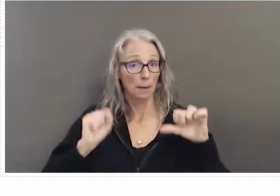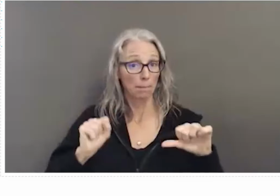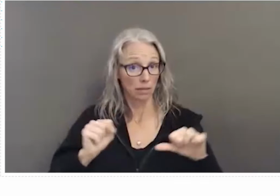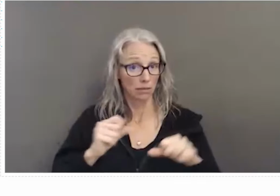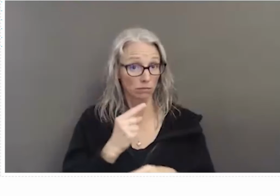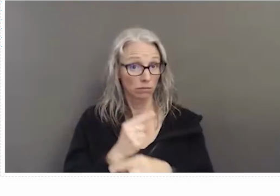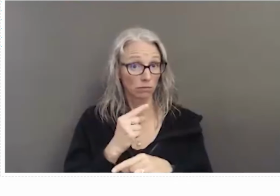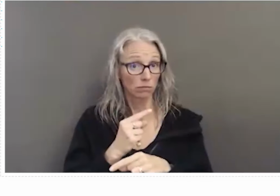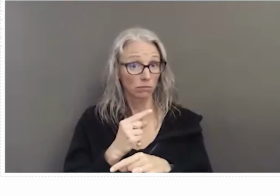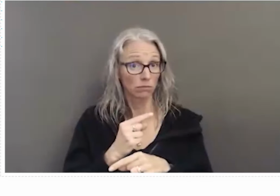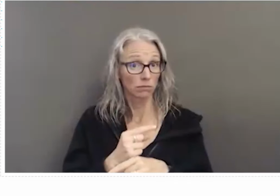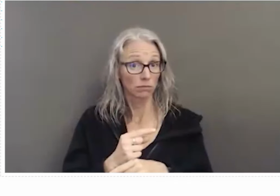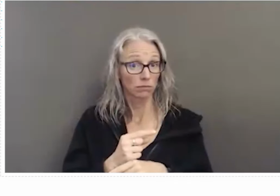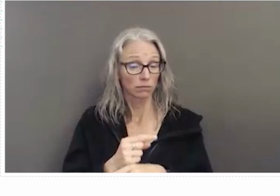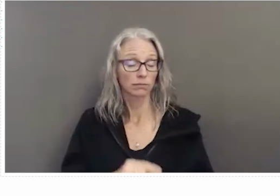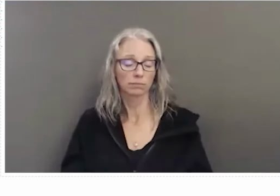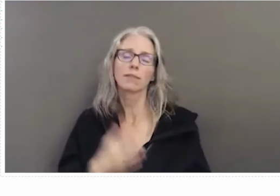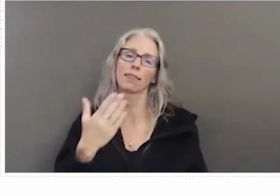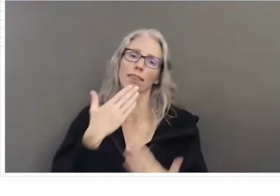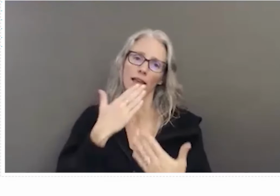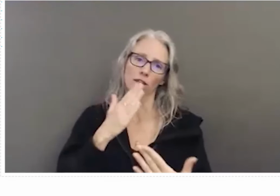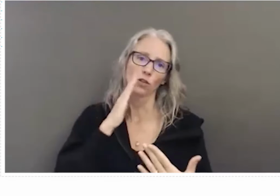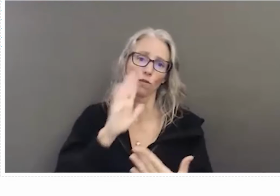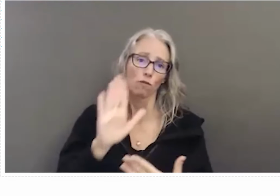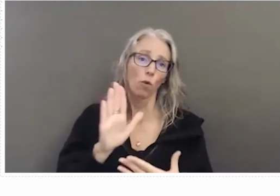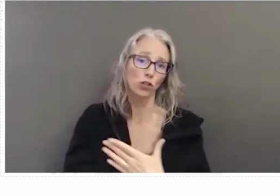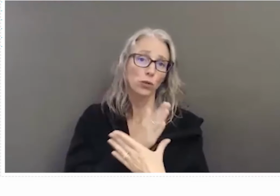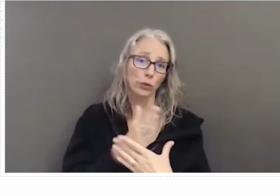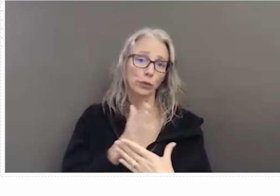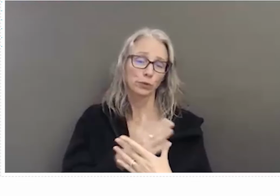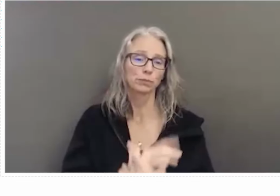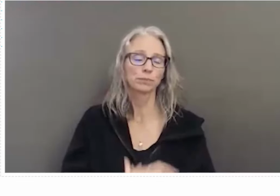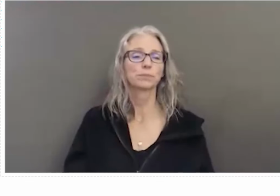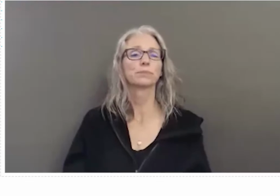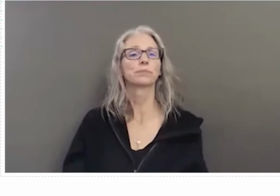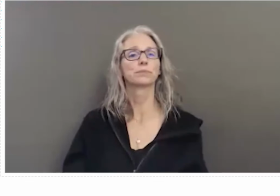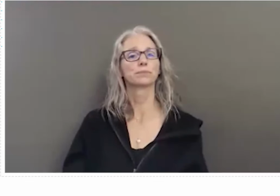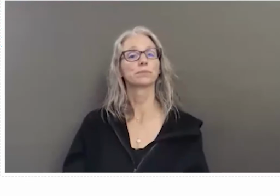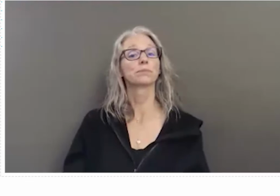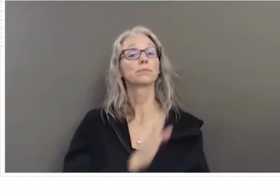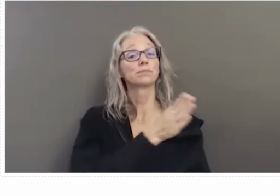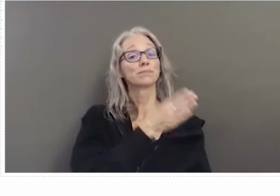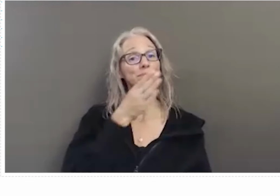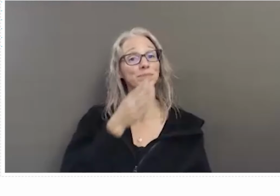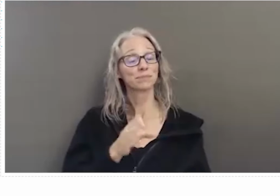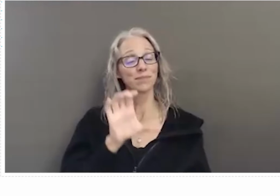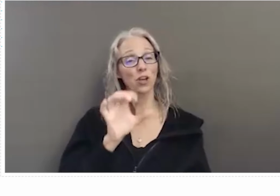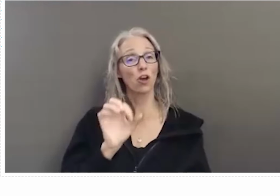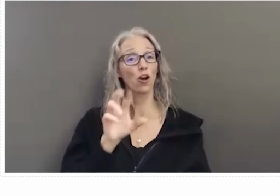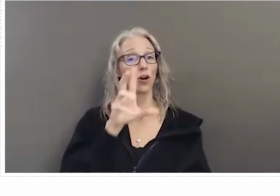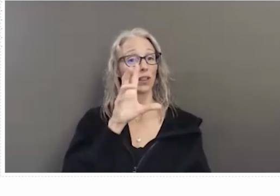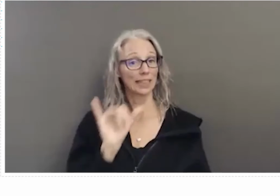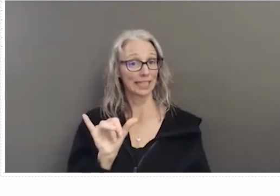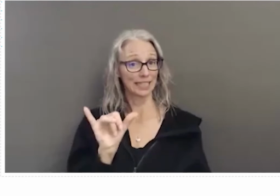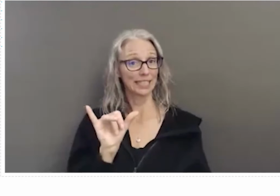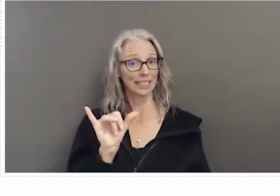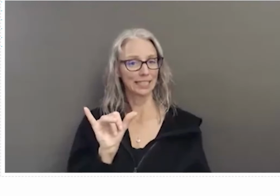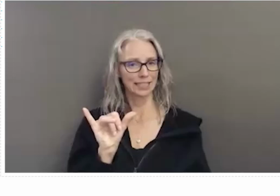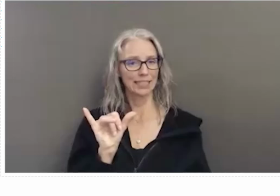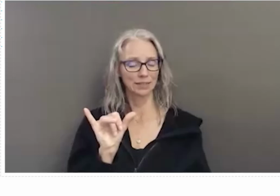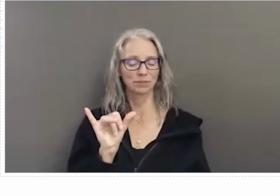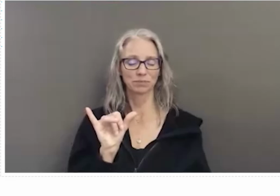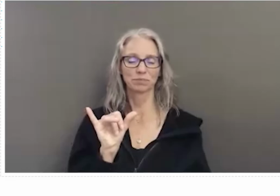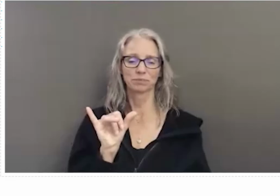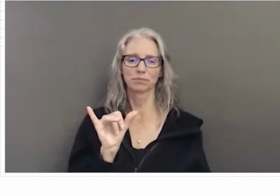by. So thanks for sharing that. I'm actually interested, Carly, from your perspective.